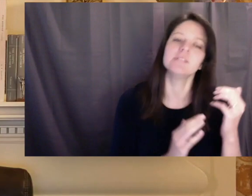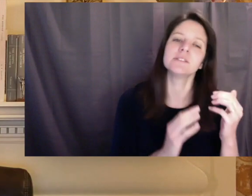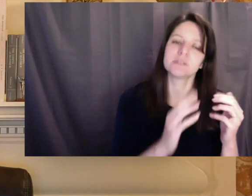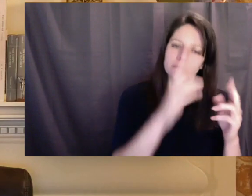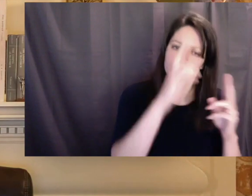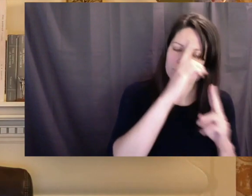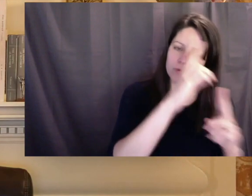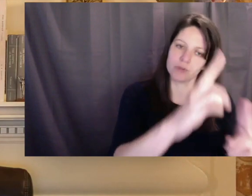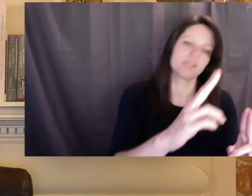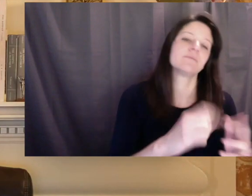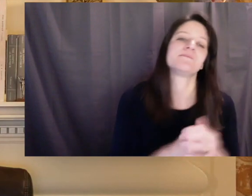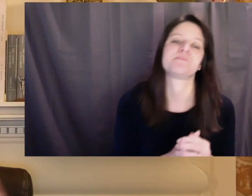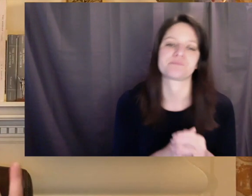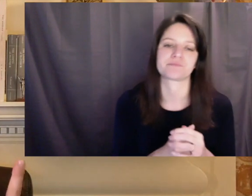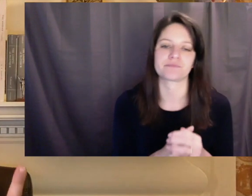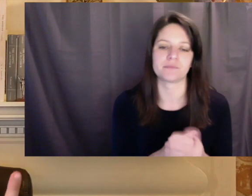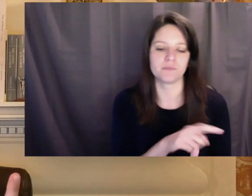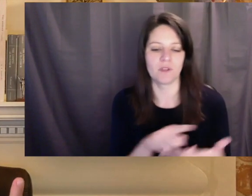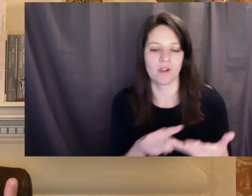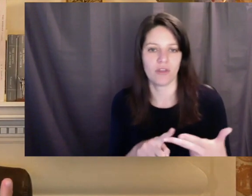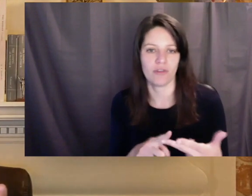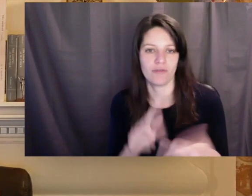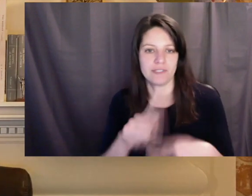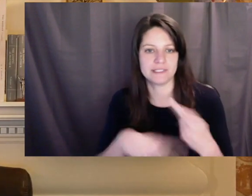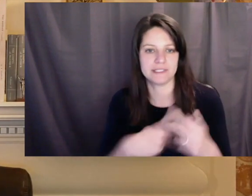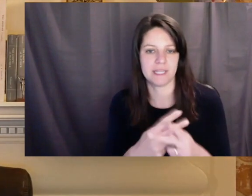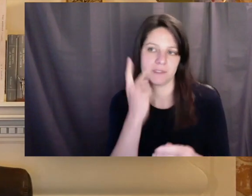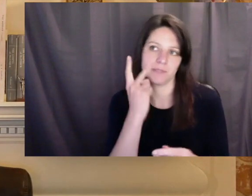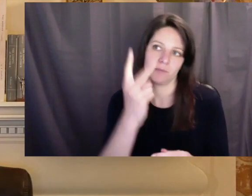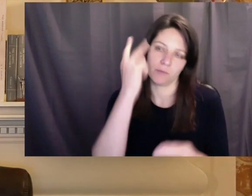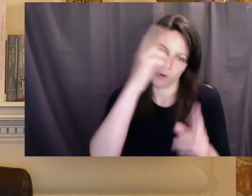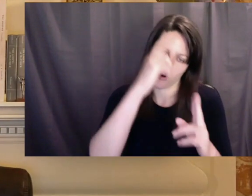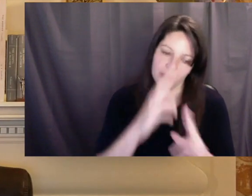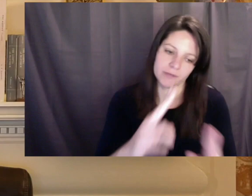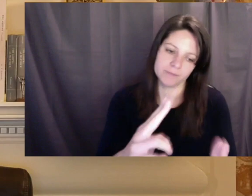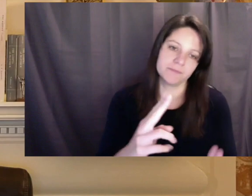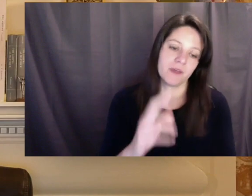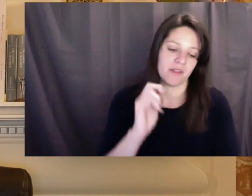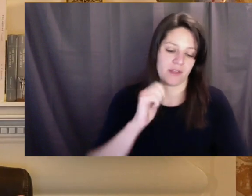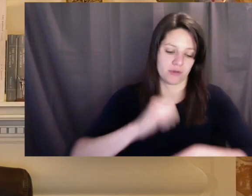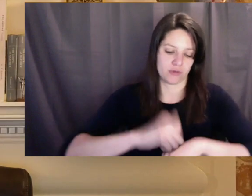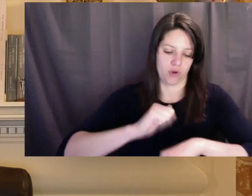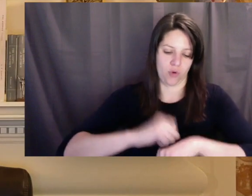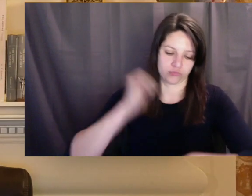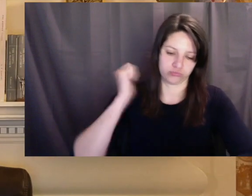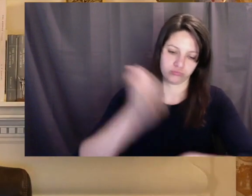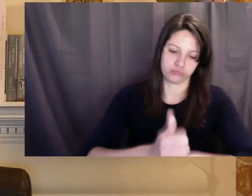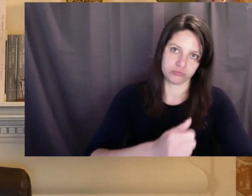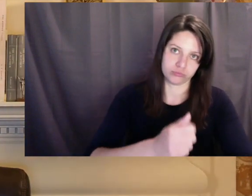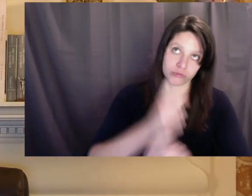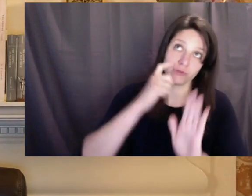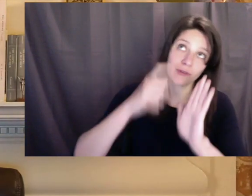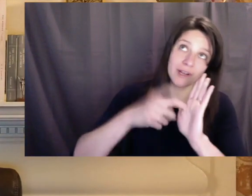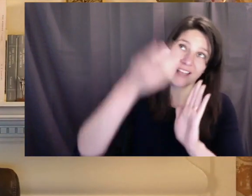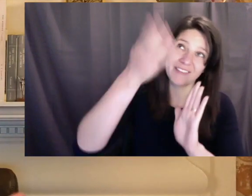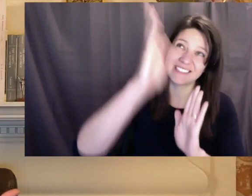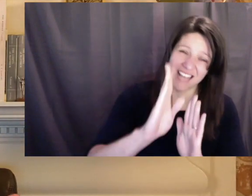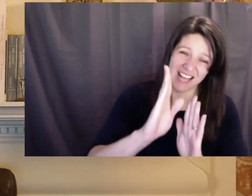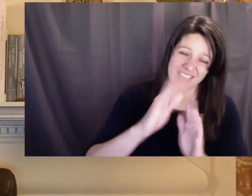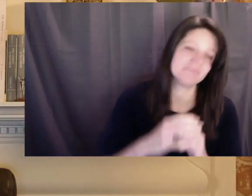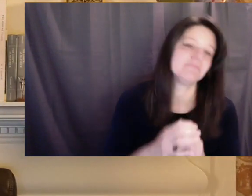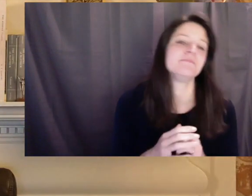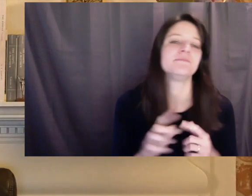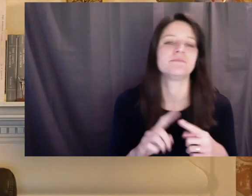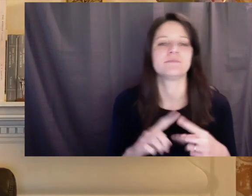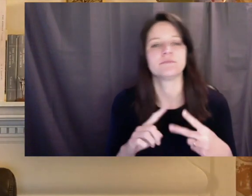an altar to God. And so in this passage, we have three different kinds of memorials that we've heard about. One, the stone that's marking God's help in